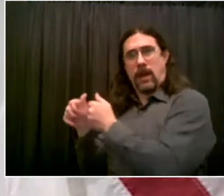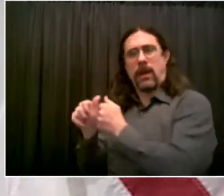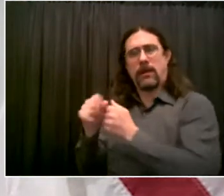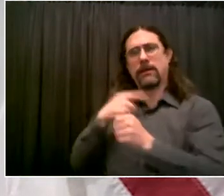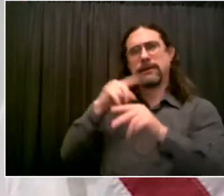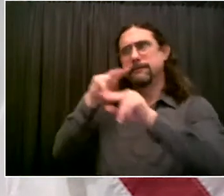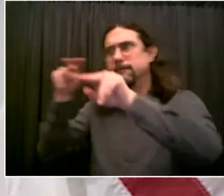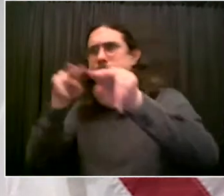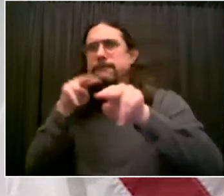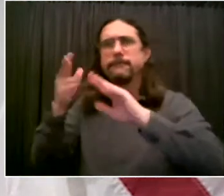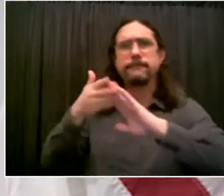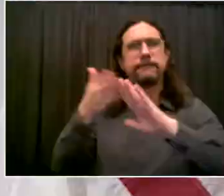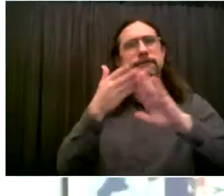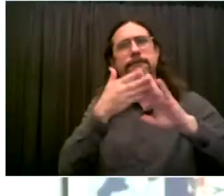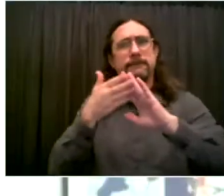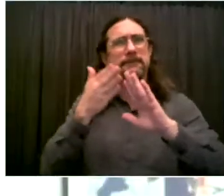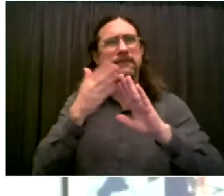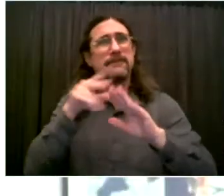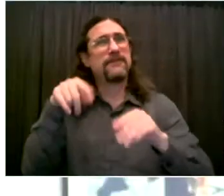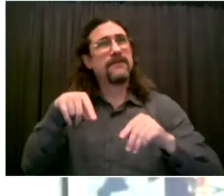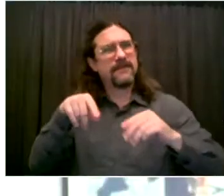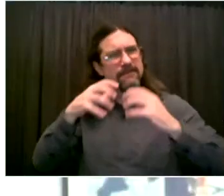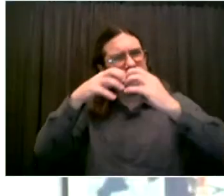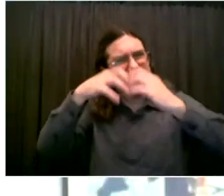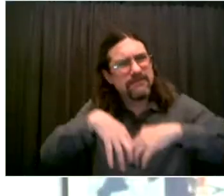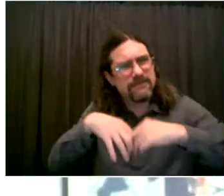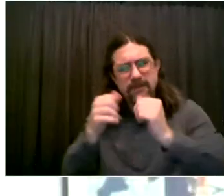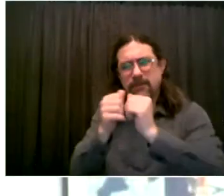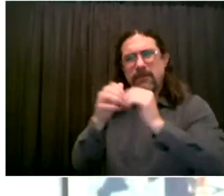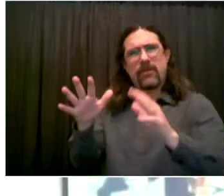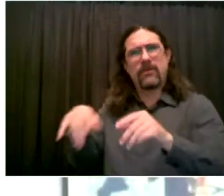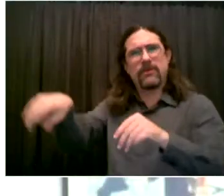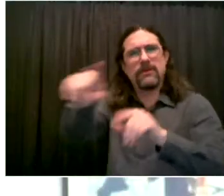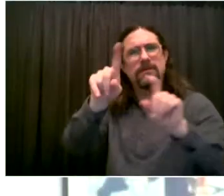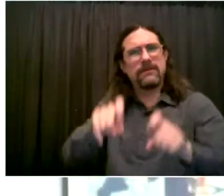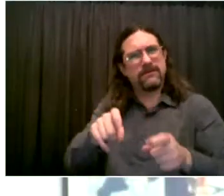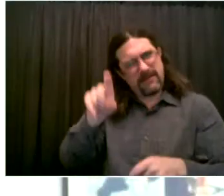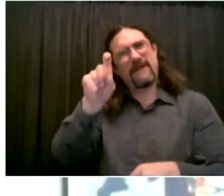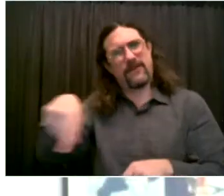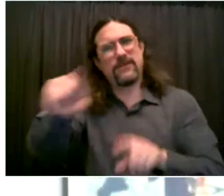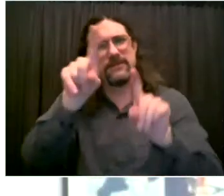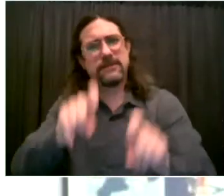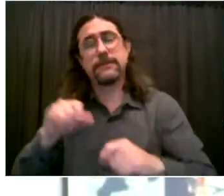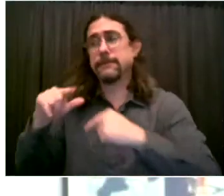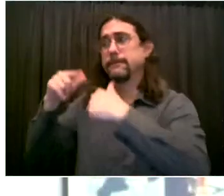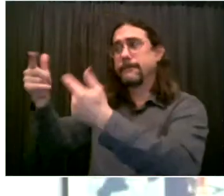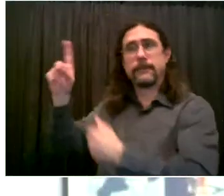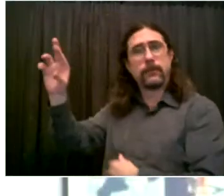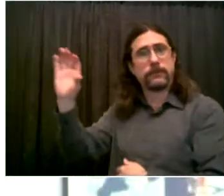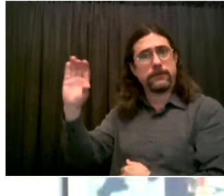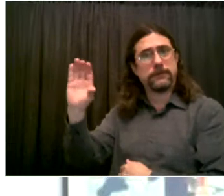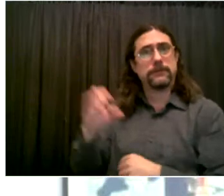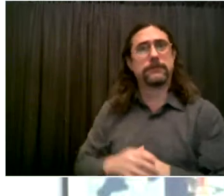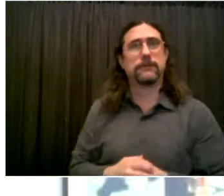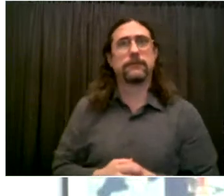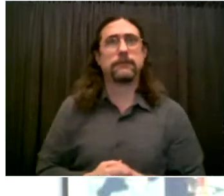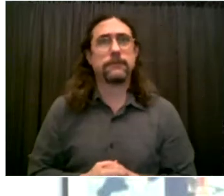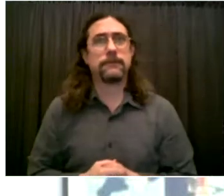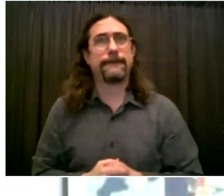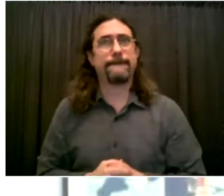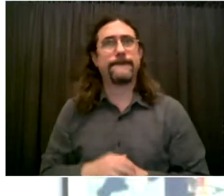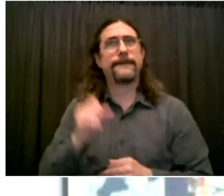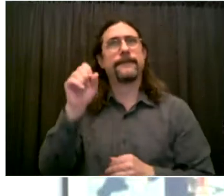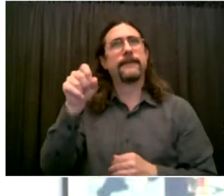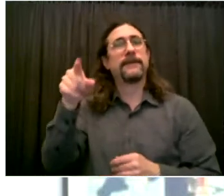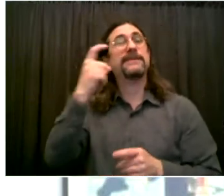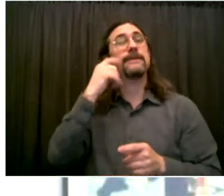so much for this important question. As the mayor has said, testing remains a cornerstone of our approach